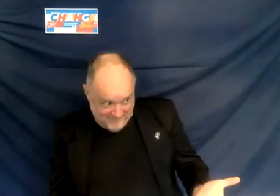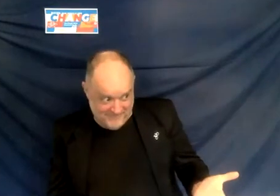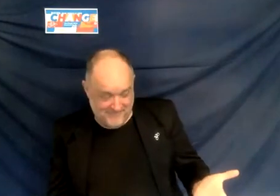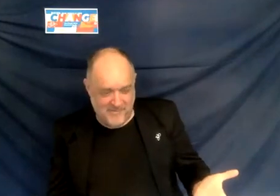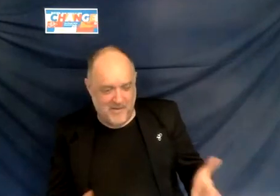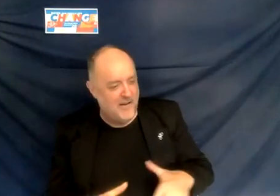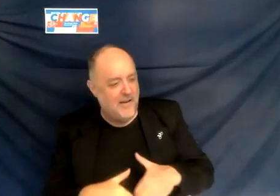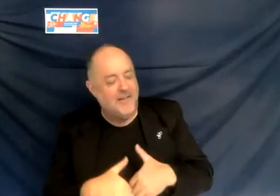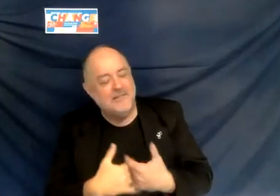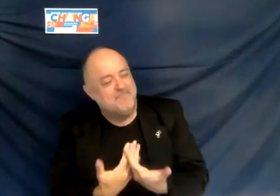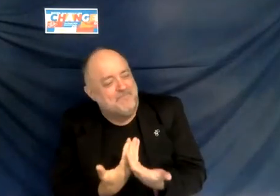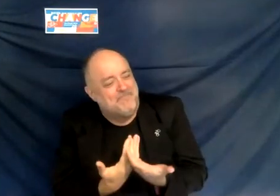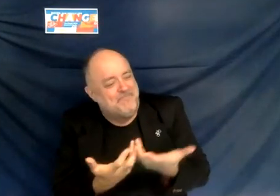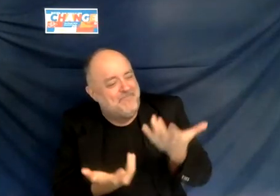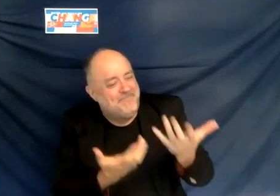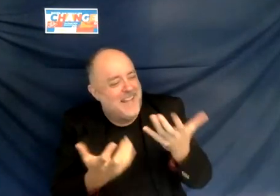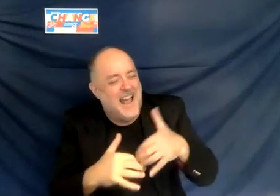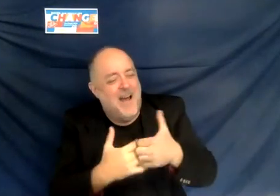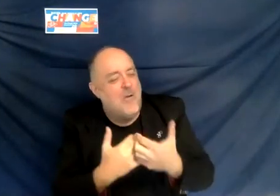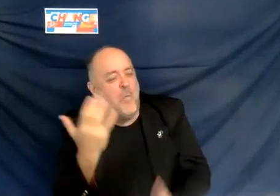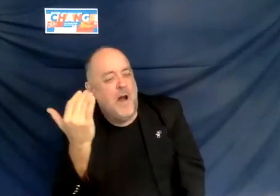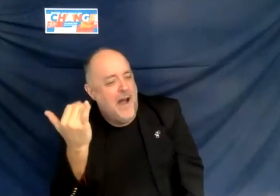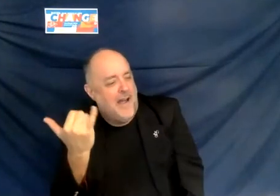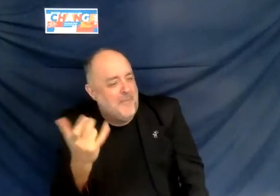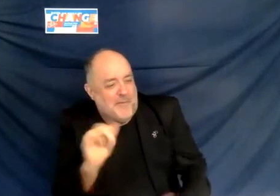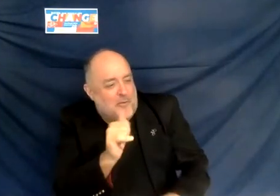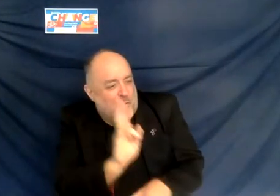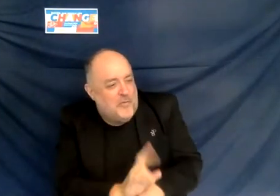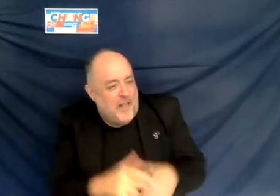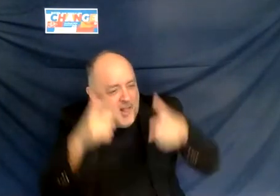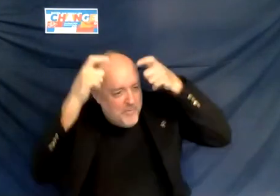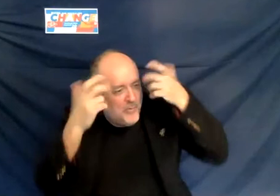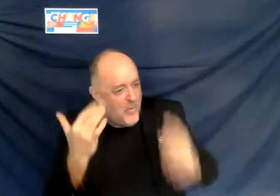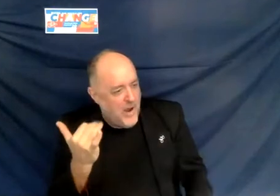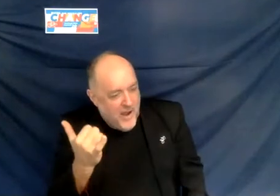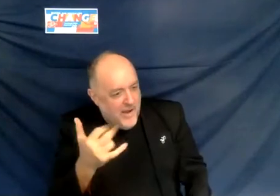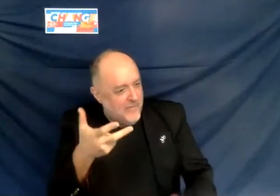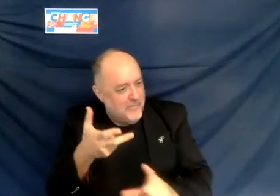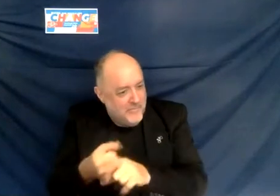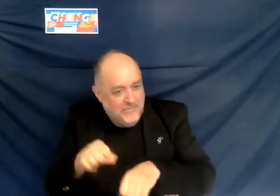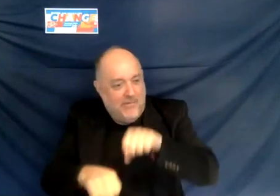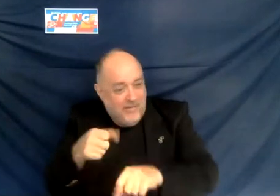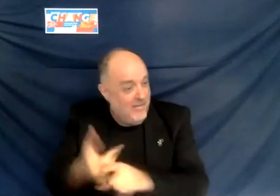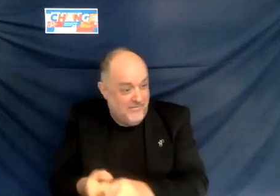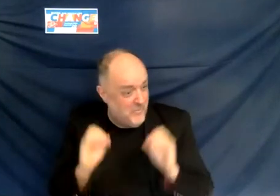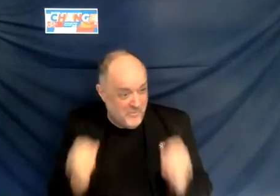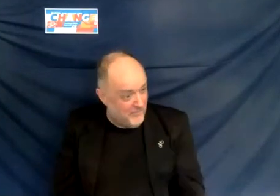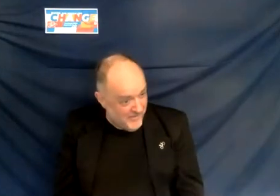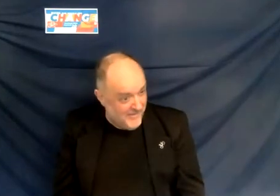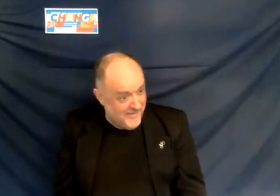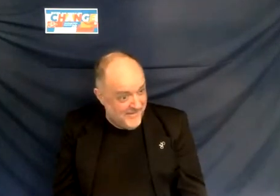around what is, why does no one wear them here? What are the crash rates? Why